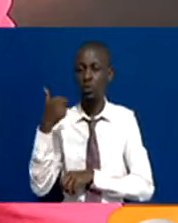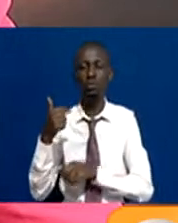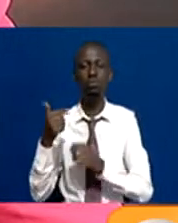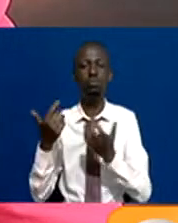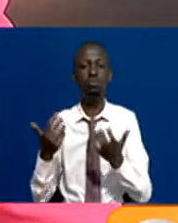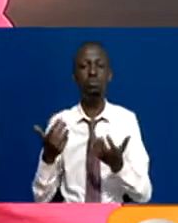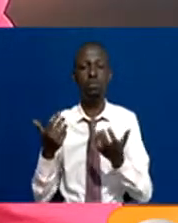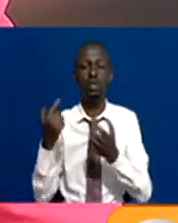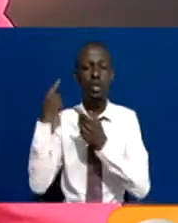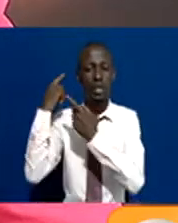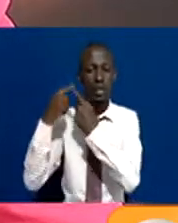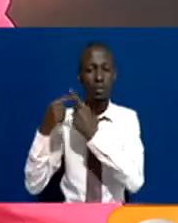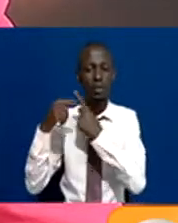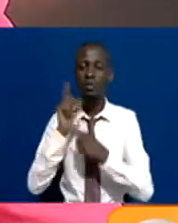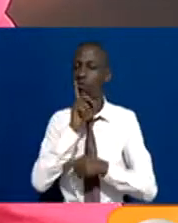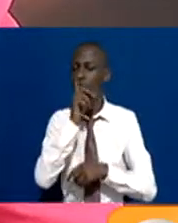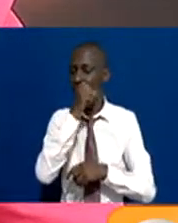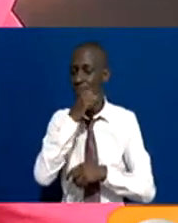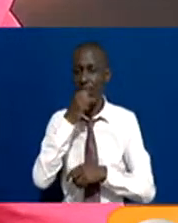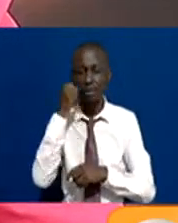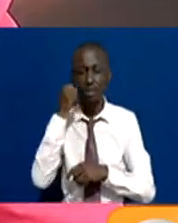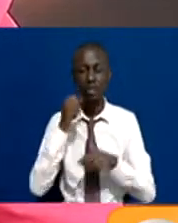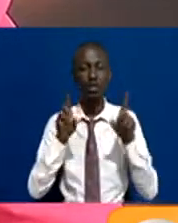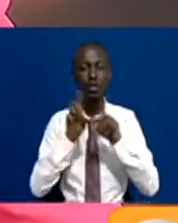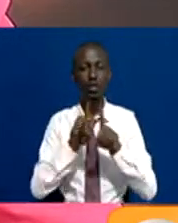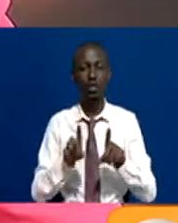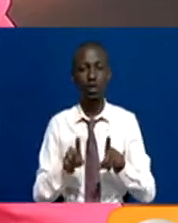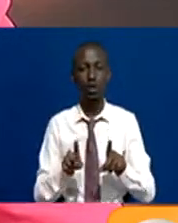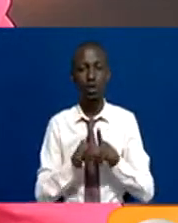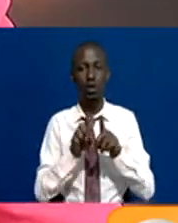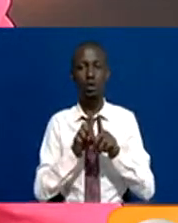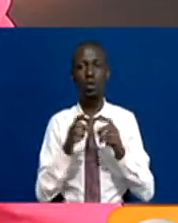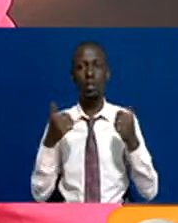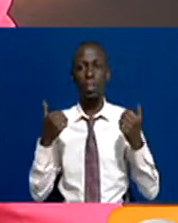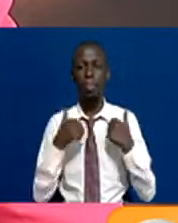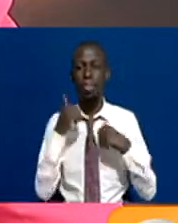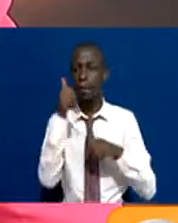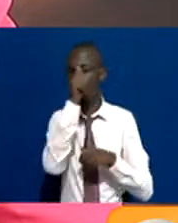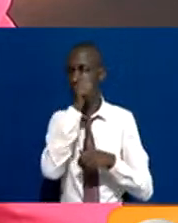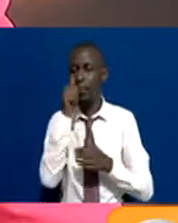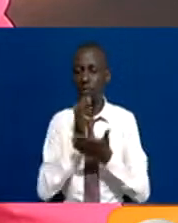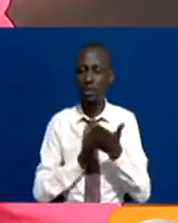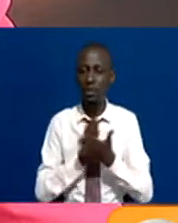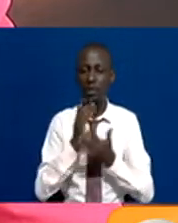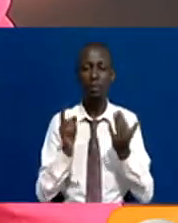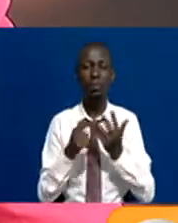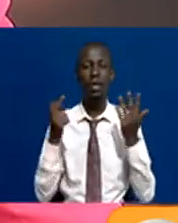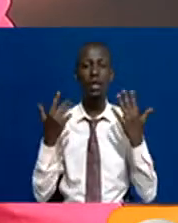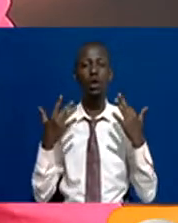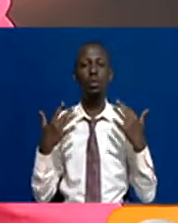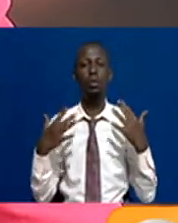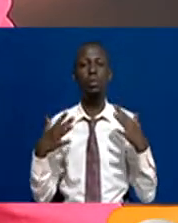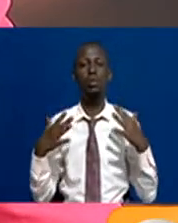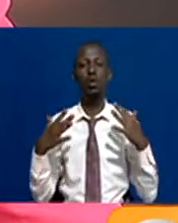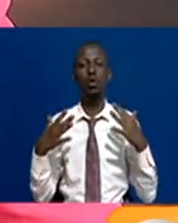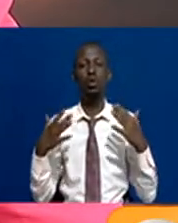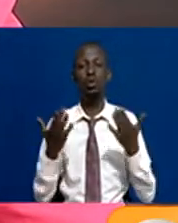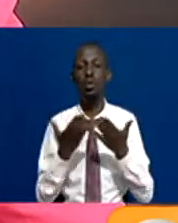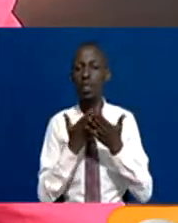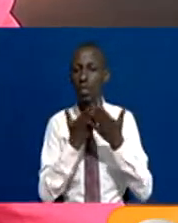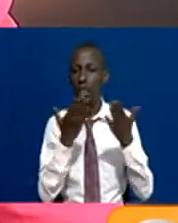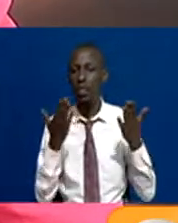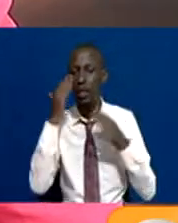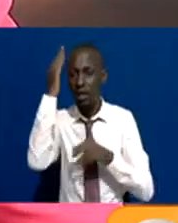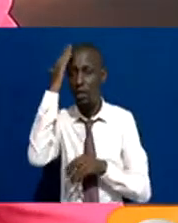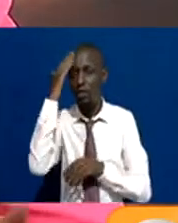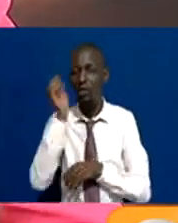keep them in a space where they have a right to privacy. Mm. But how many people are we exposing them to? Yeah.